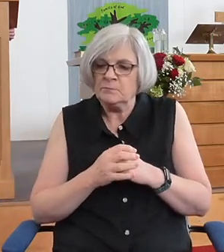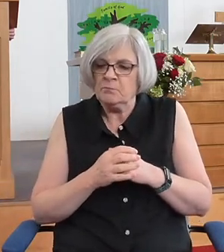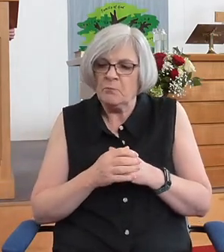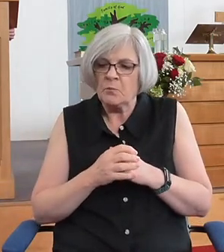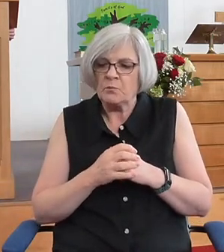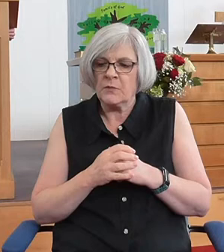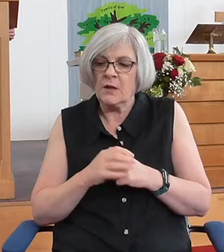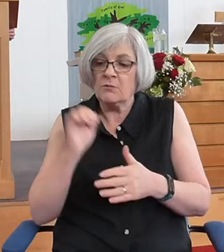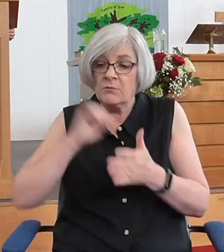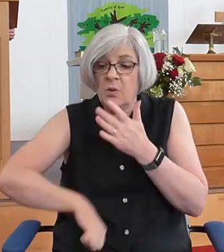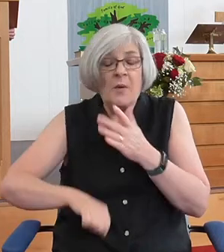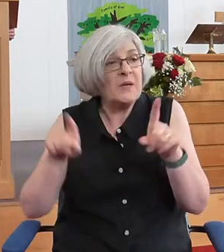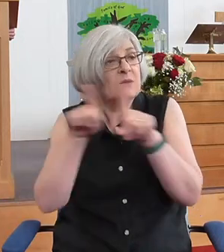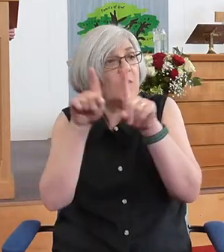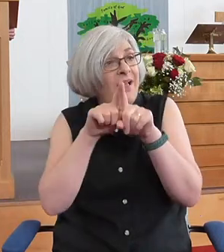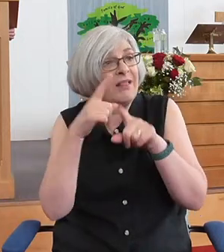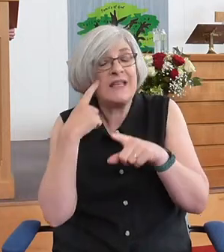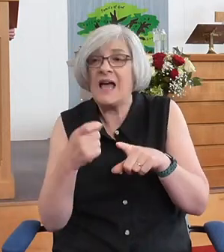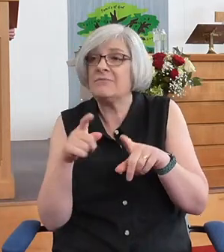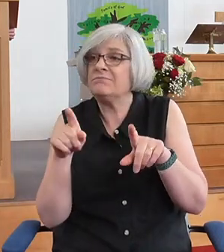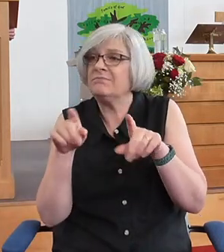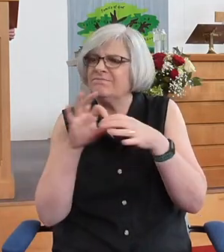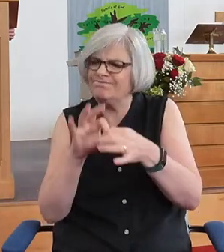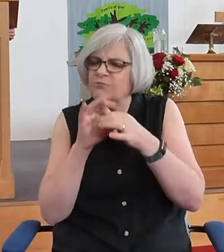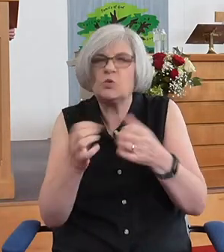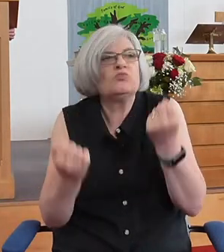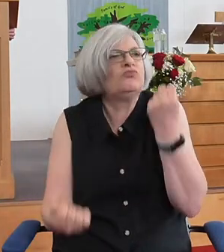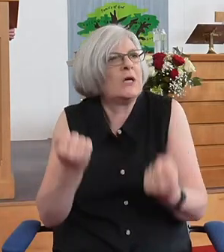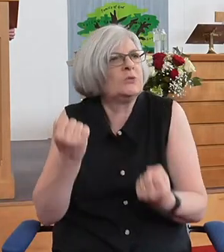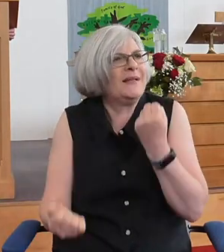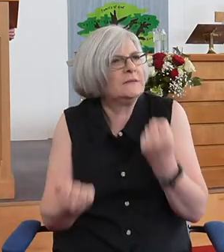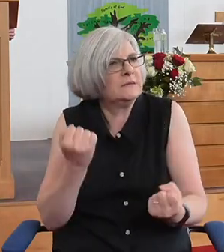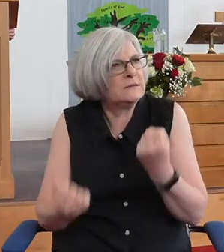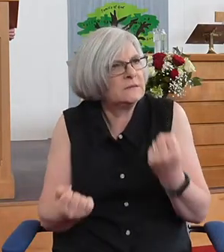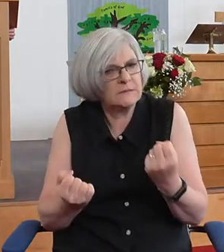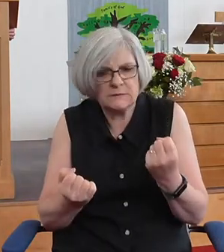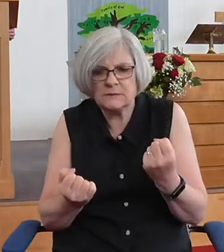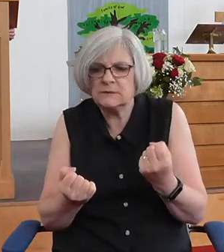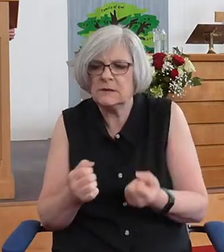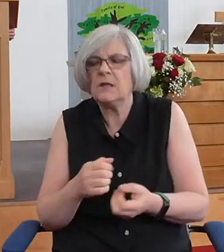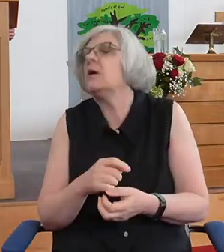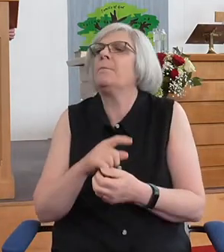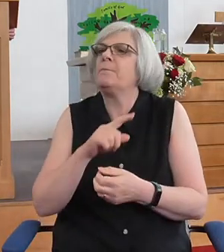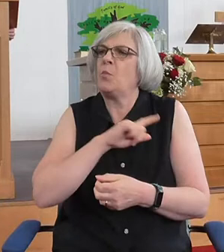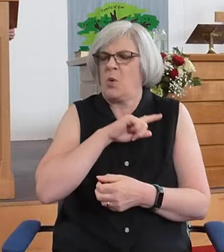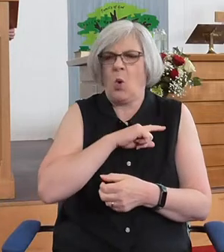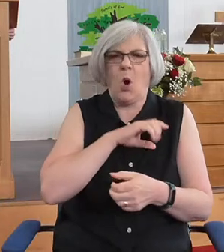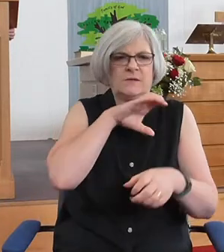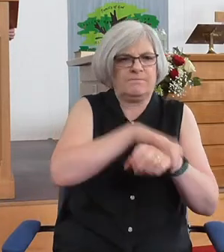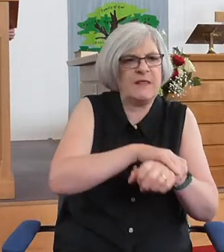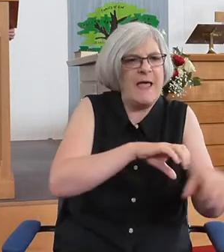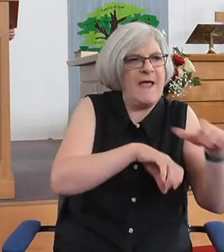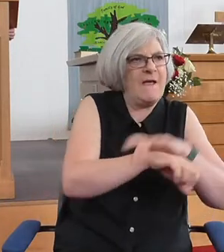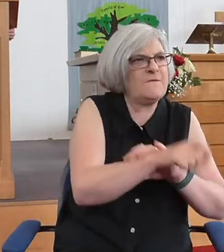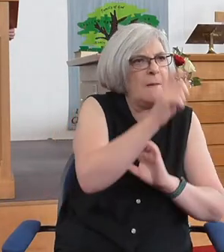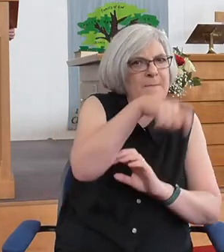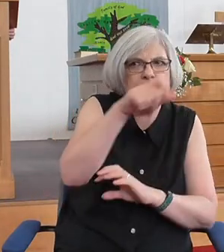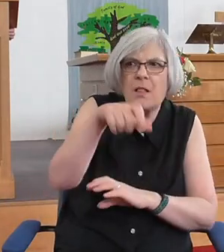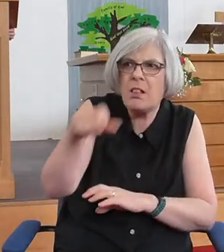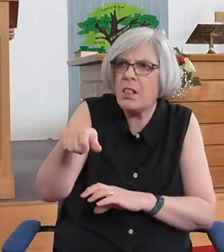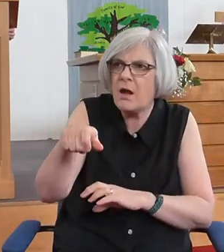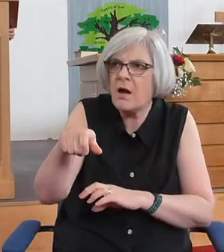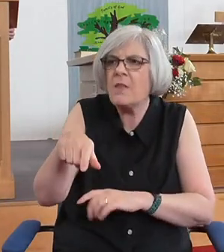Retribution could also be looked on as judgment for the enslaving of God's chosen people, but also because of